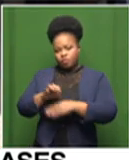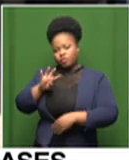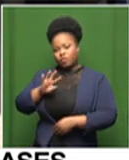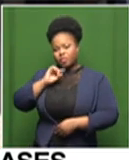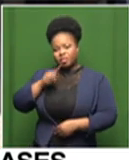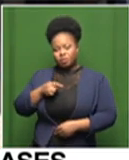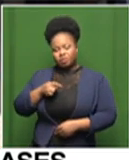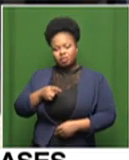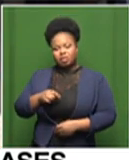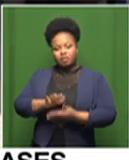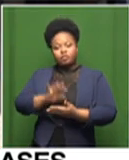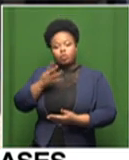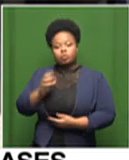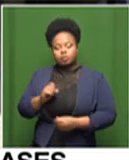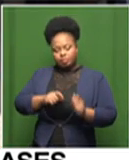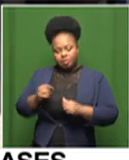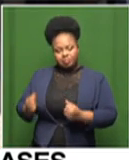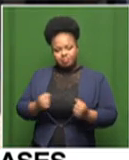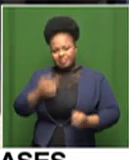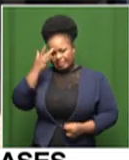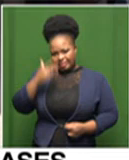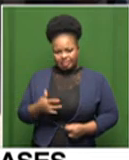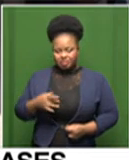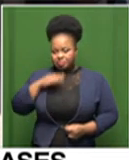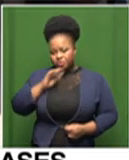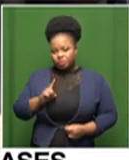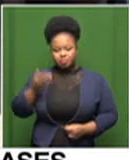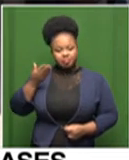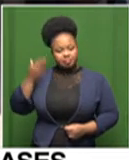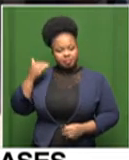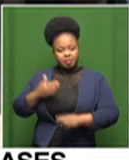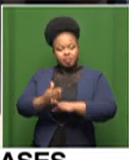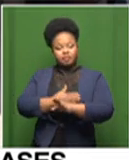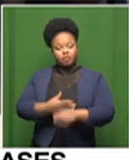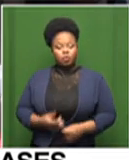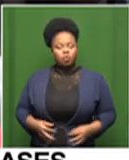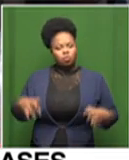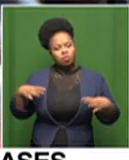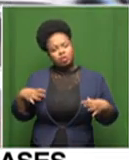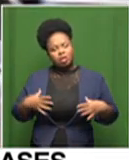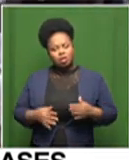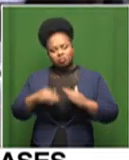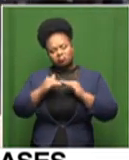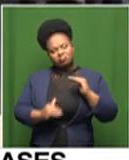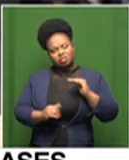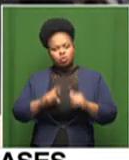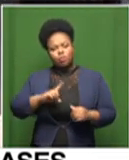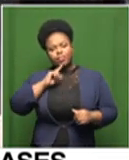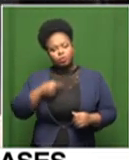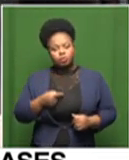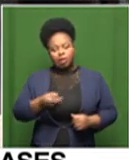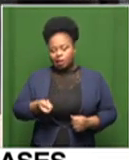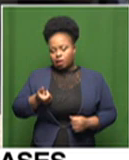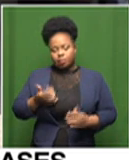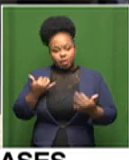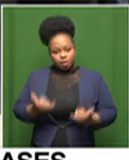4,040 active cases, meaning that previously, before the festive season, we were recording less than 1,000 active